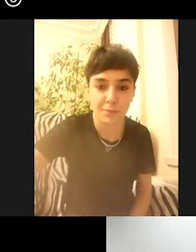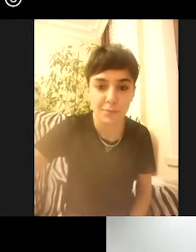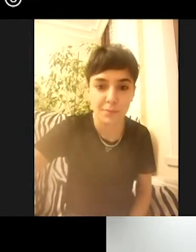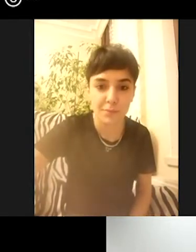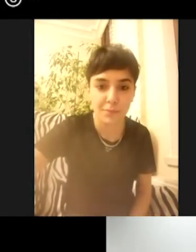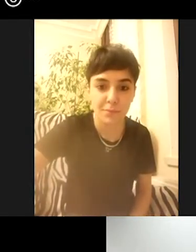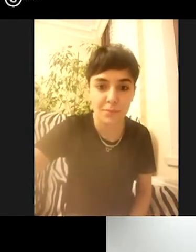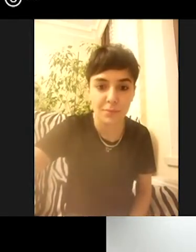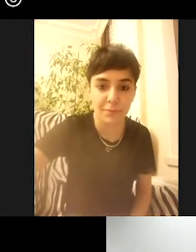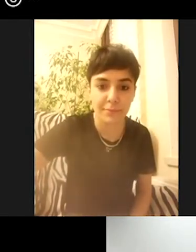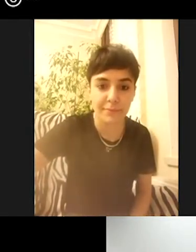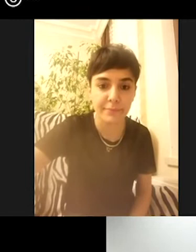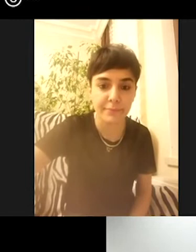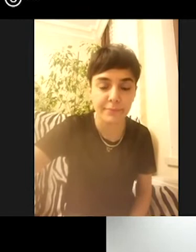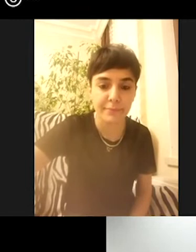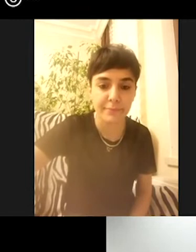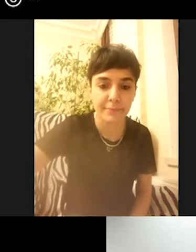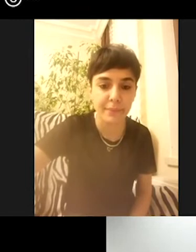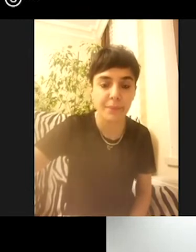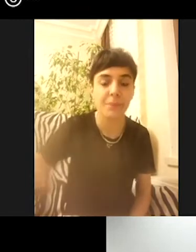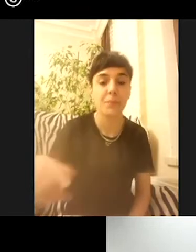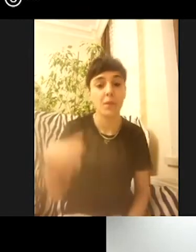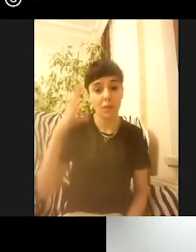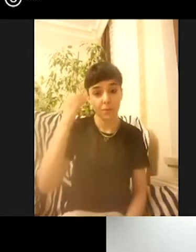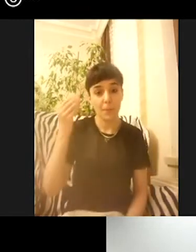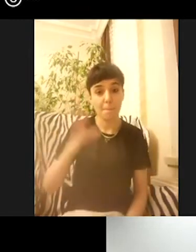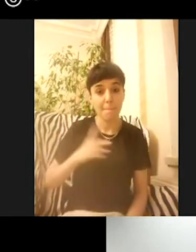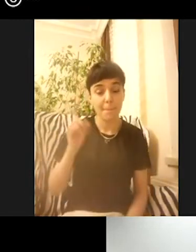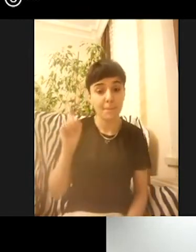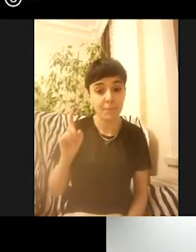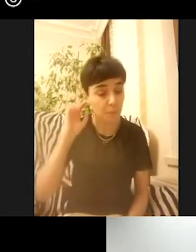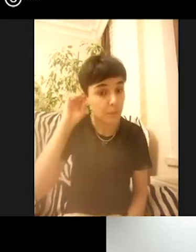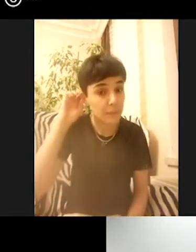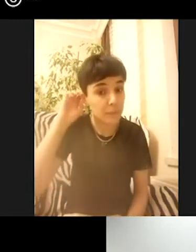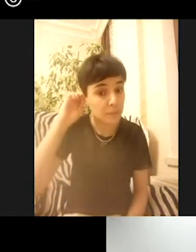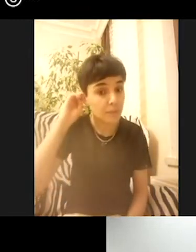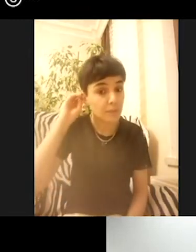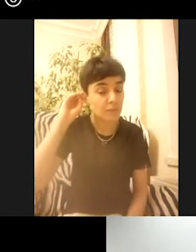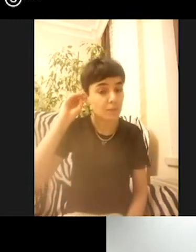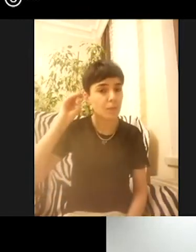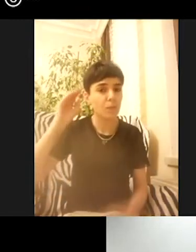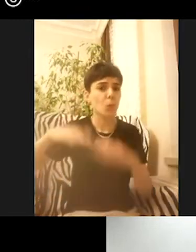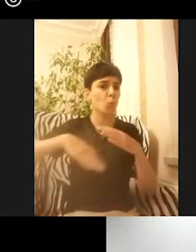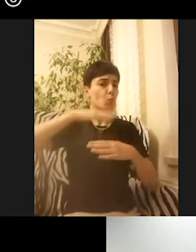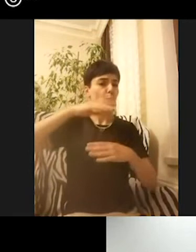from, in a way, top down. But then at the same time, I really do wonder, how do we